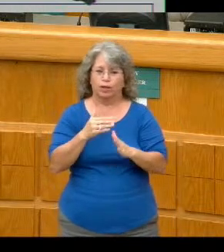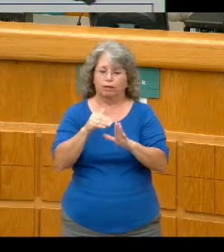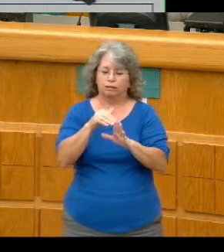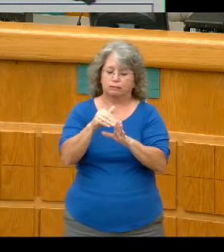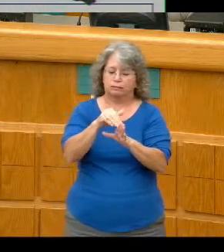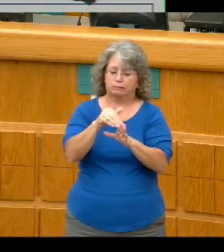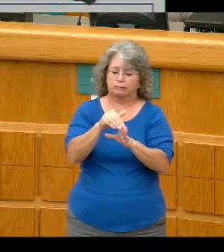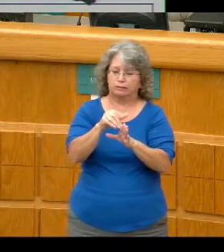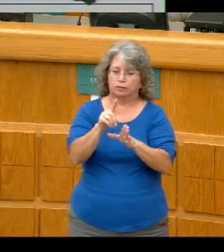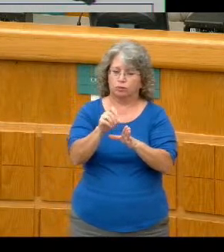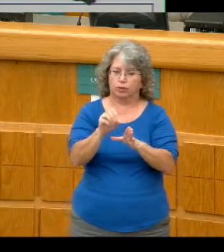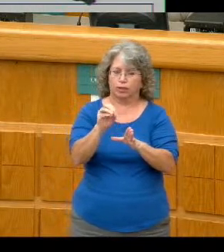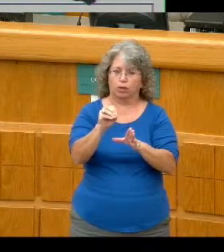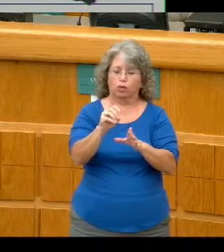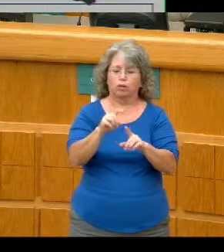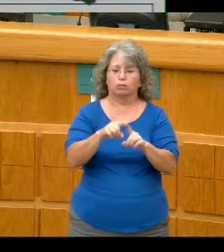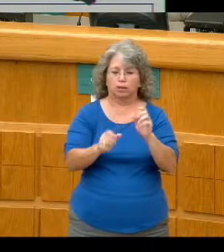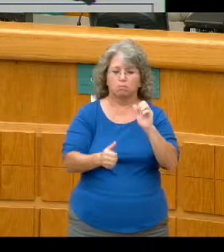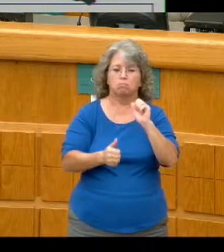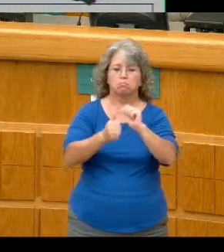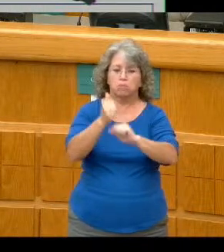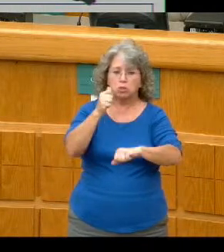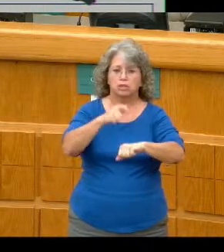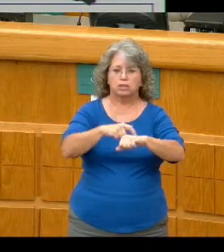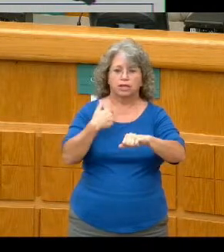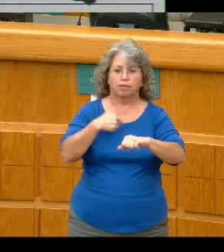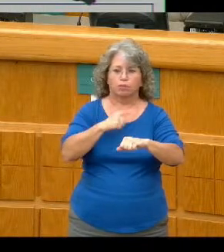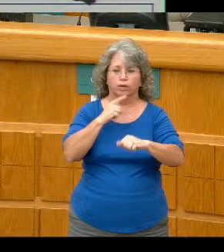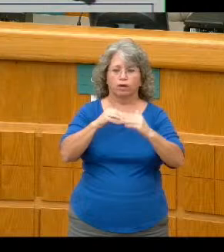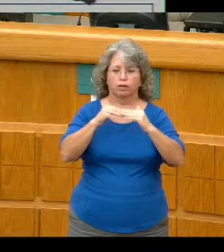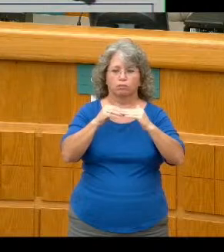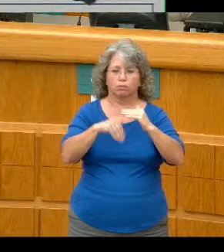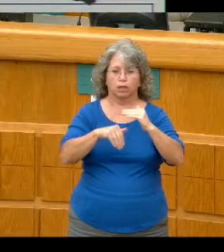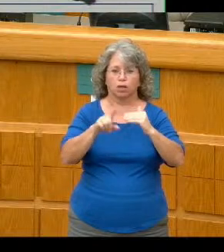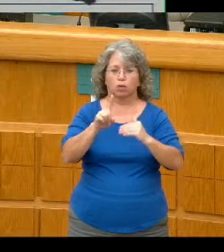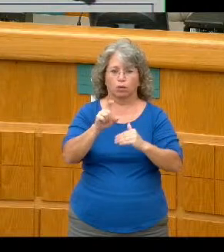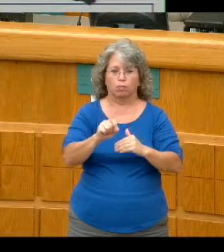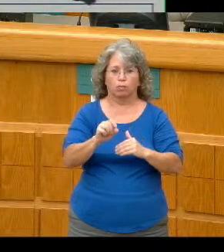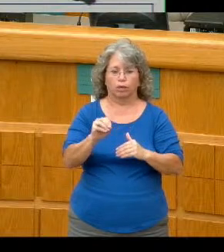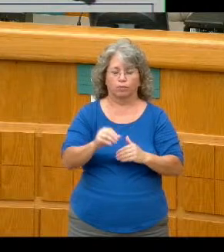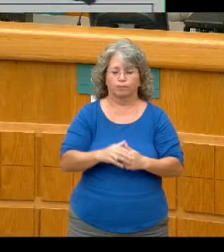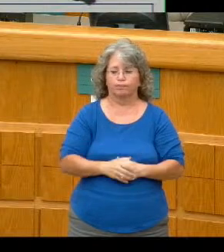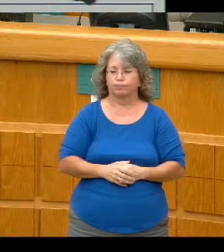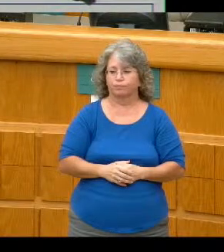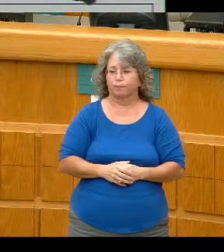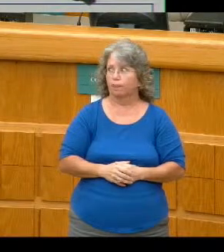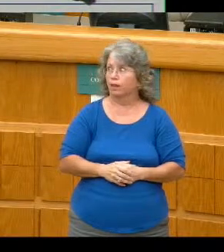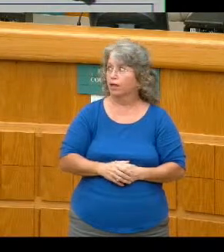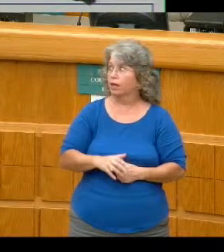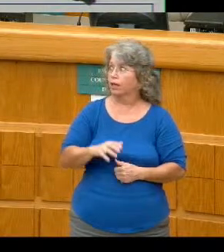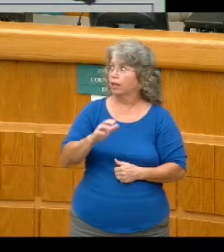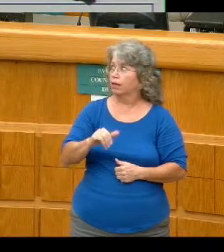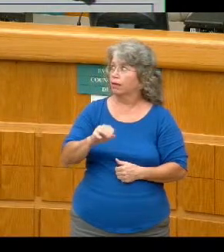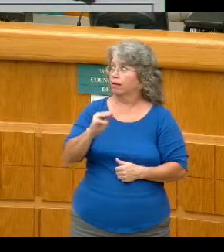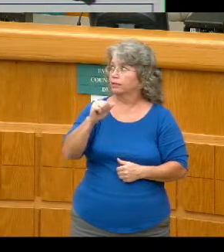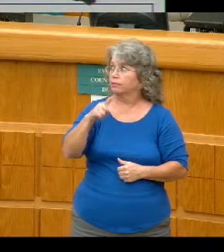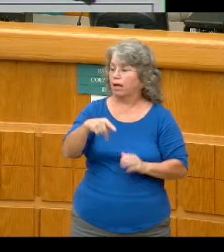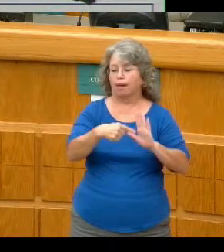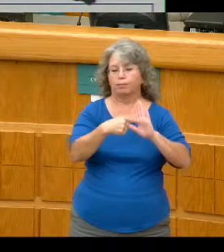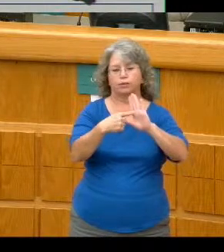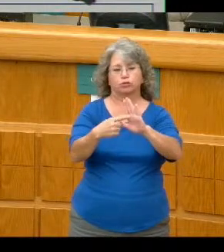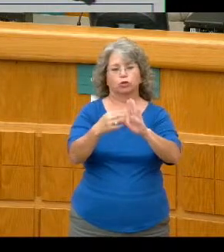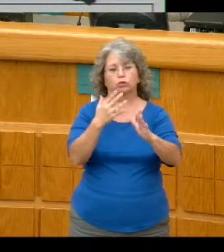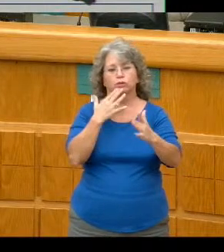1.0, but most of the time, given the particular day of the week, we're below 1. This map shows you a color-coded